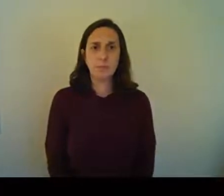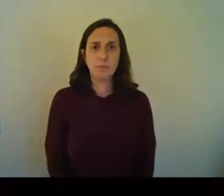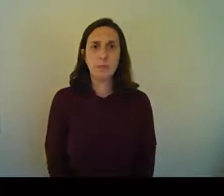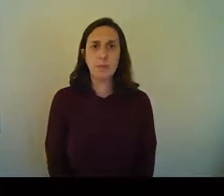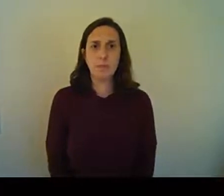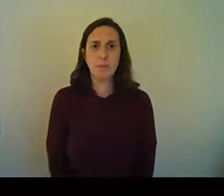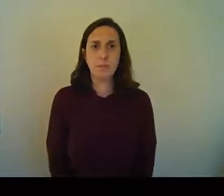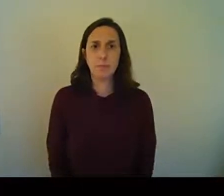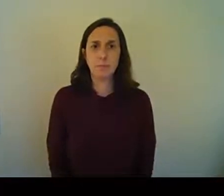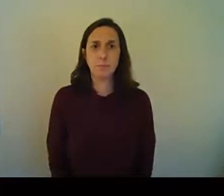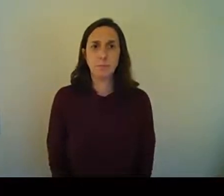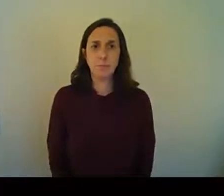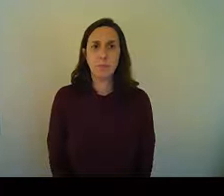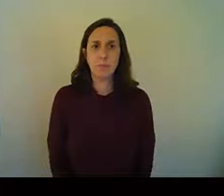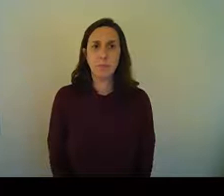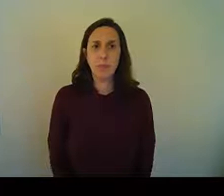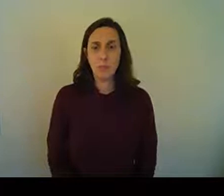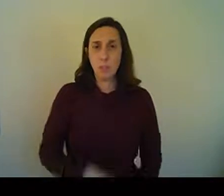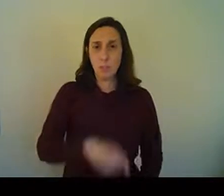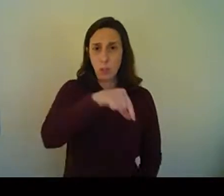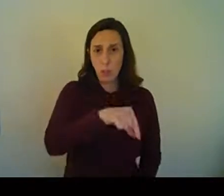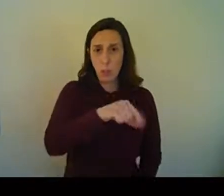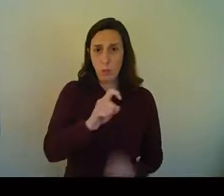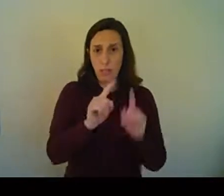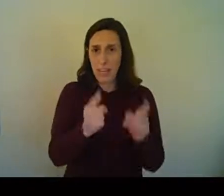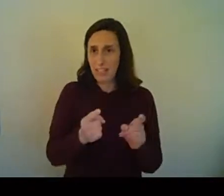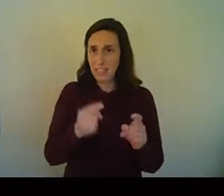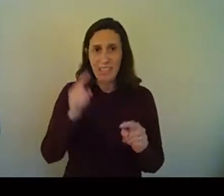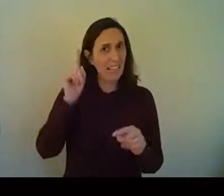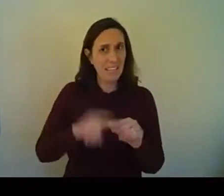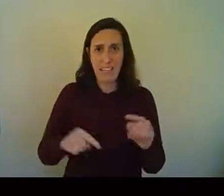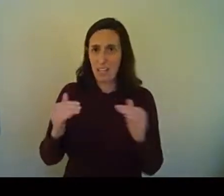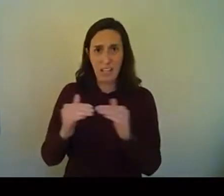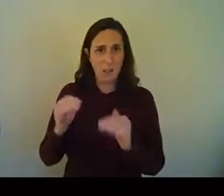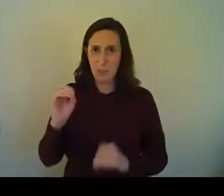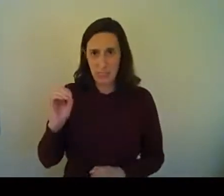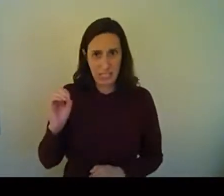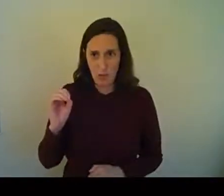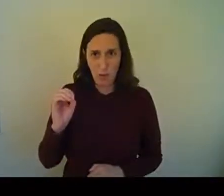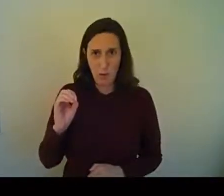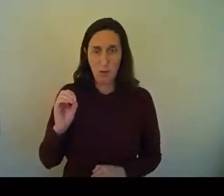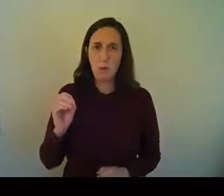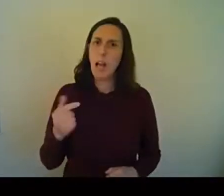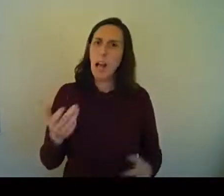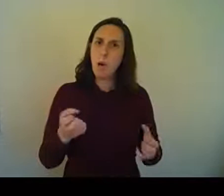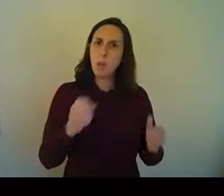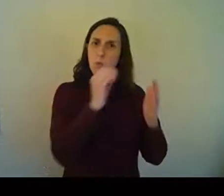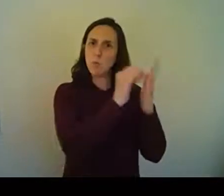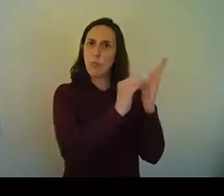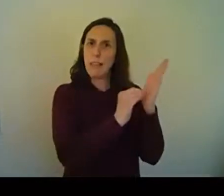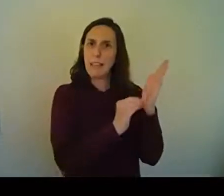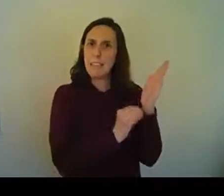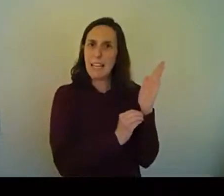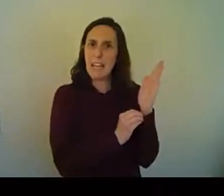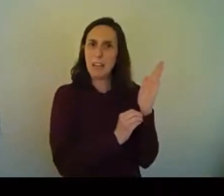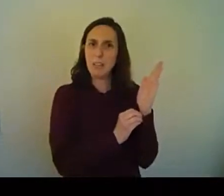q of x cannot equal 0. So I wanted to get all that down, put it up on the board there, and kind of